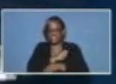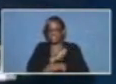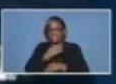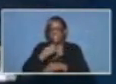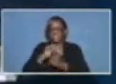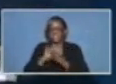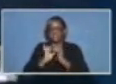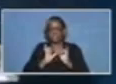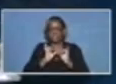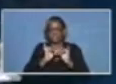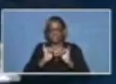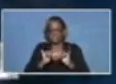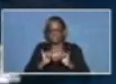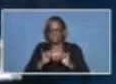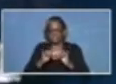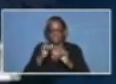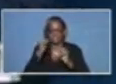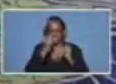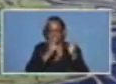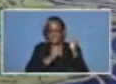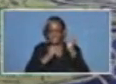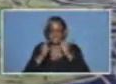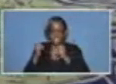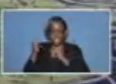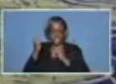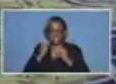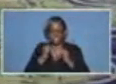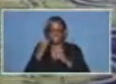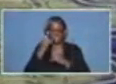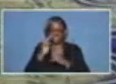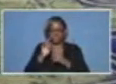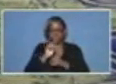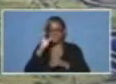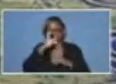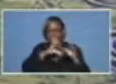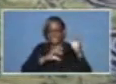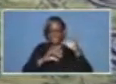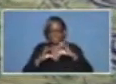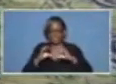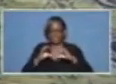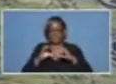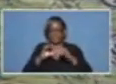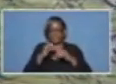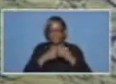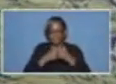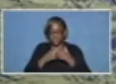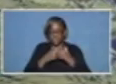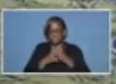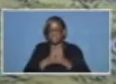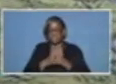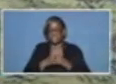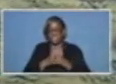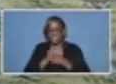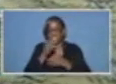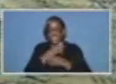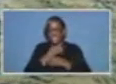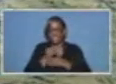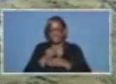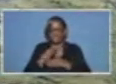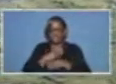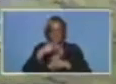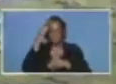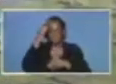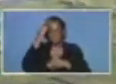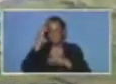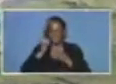the climate fight. During his recent address to CARICOM delegates, Prime Minister Davis noted that climate resilience is the obvious answer to